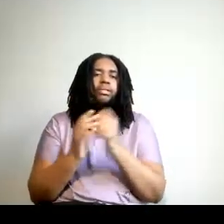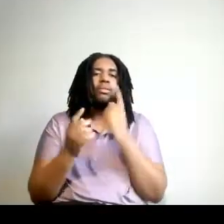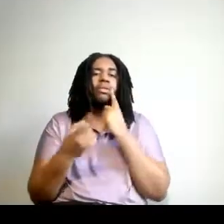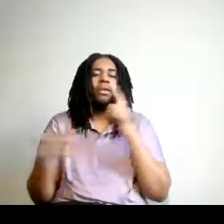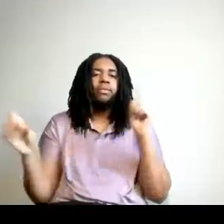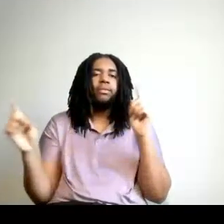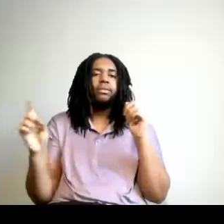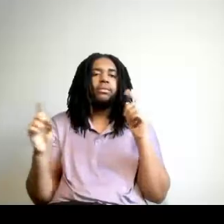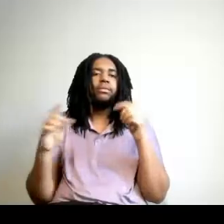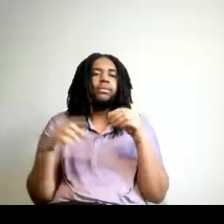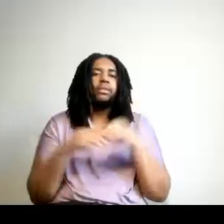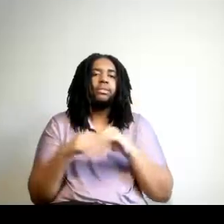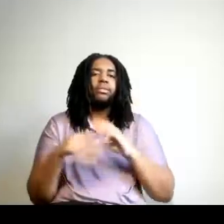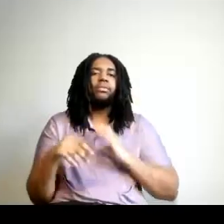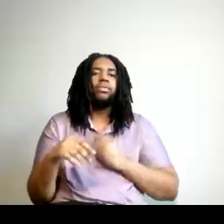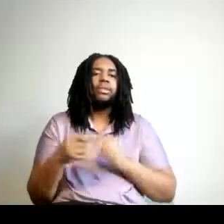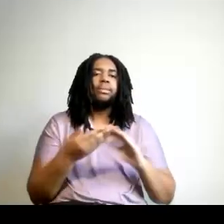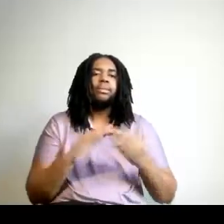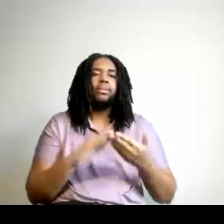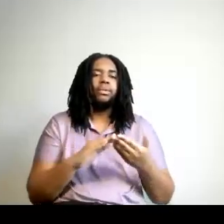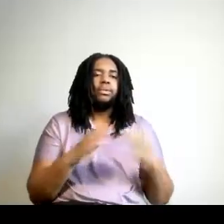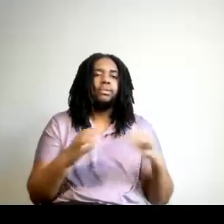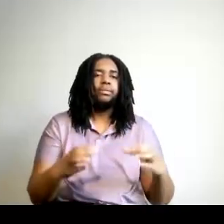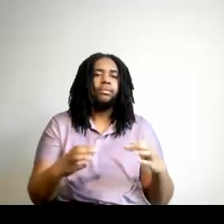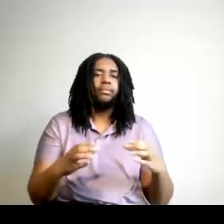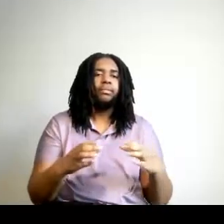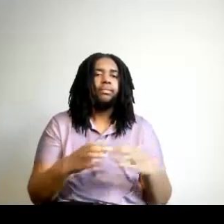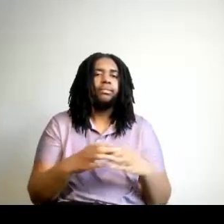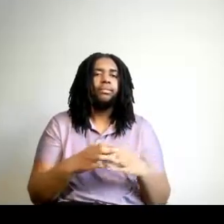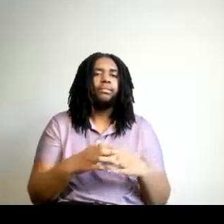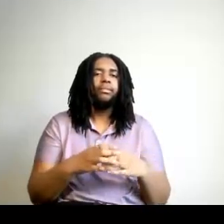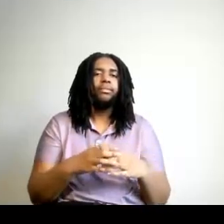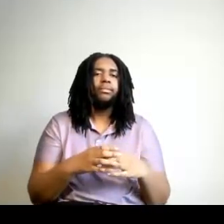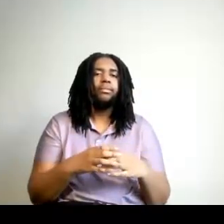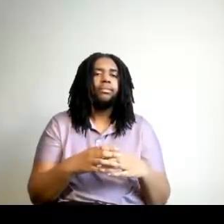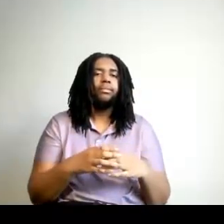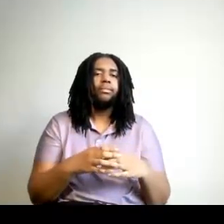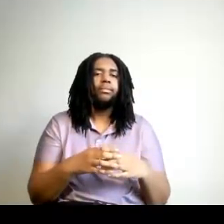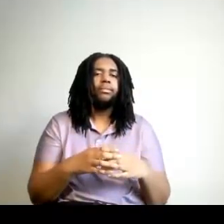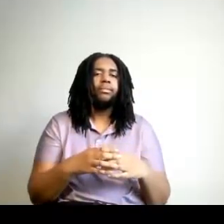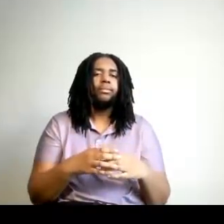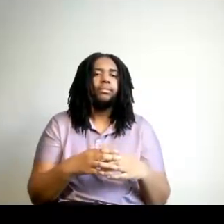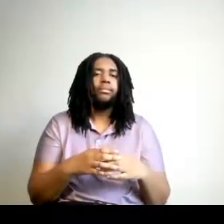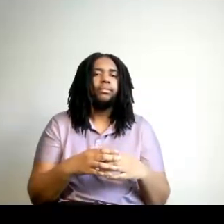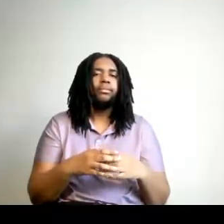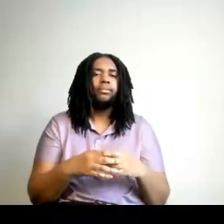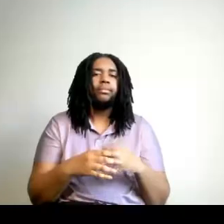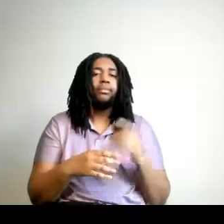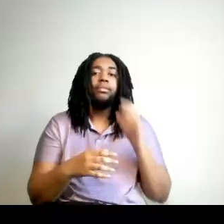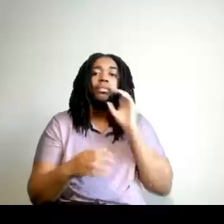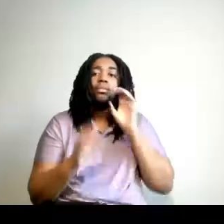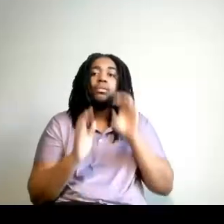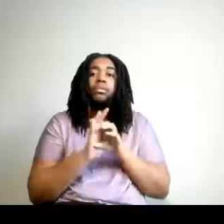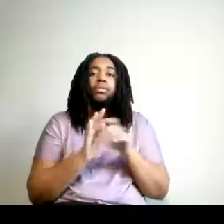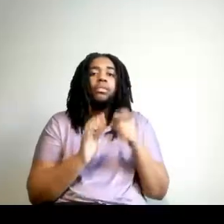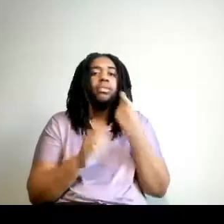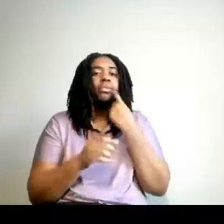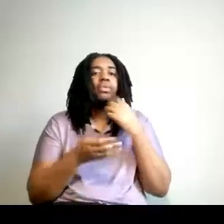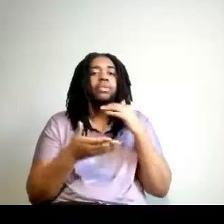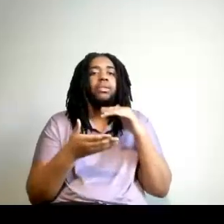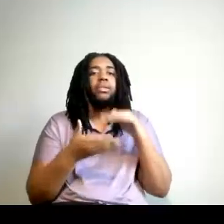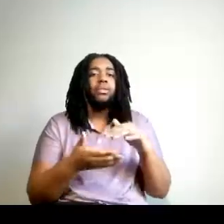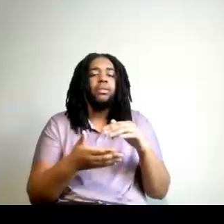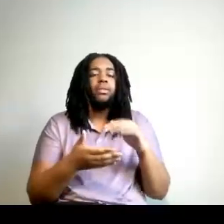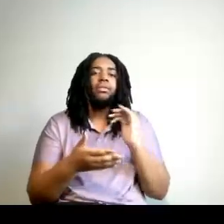population. If we go ahead and advance the slide, so this was a recent study that was done by our